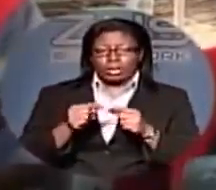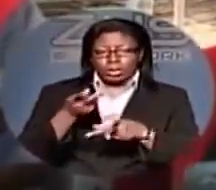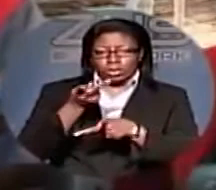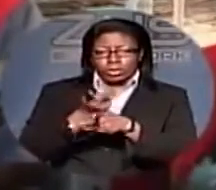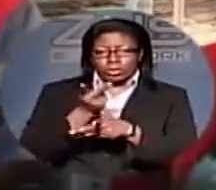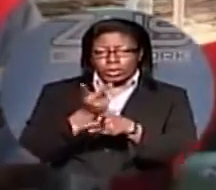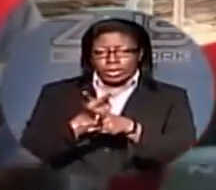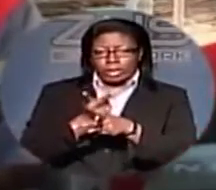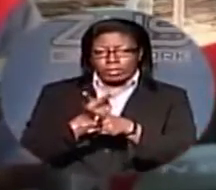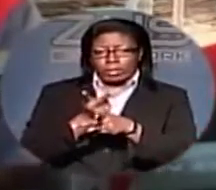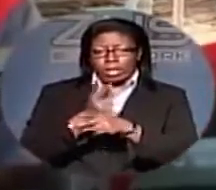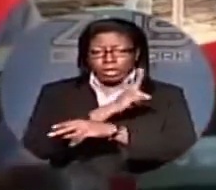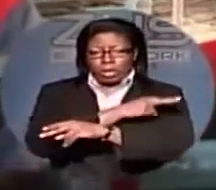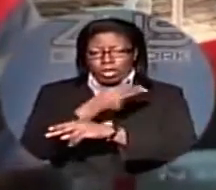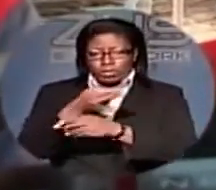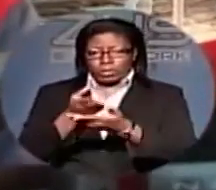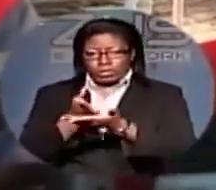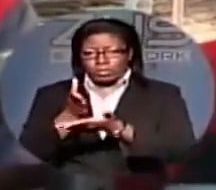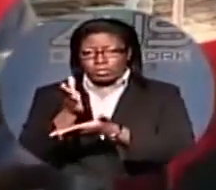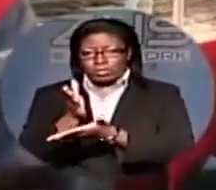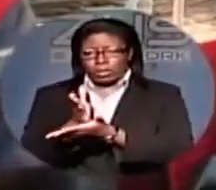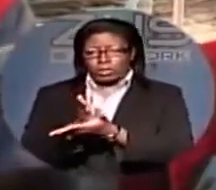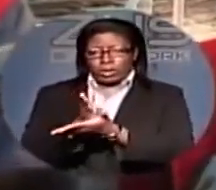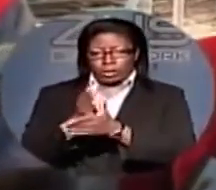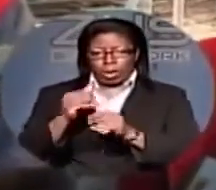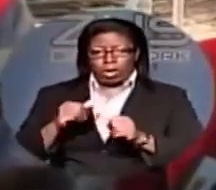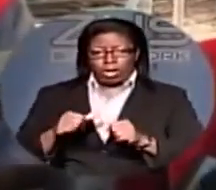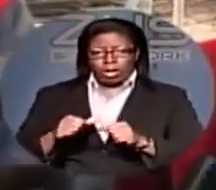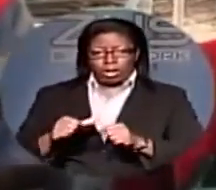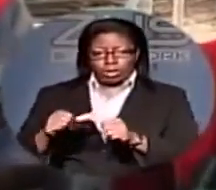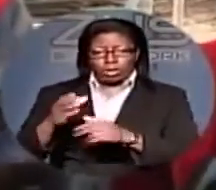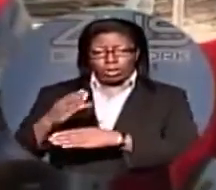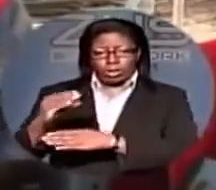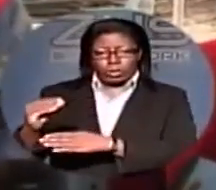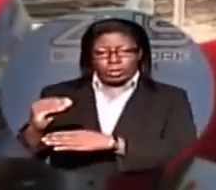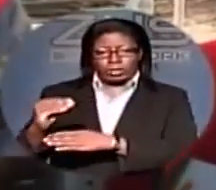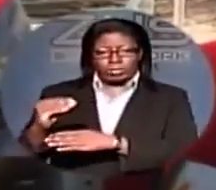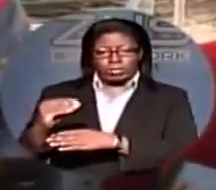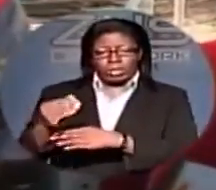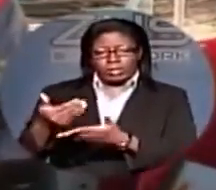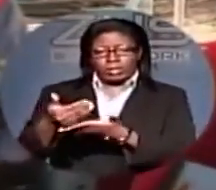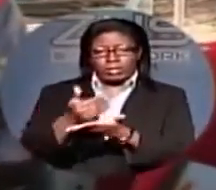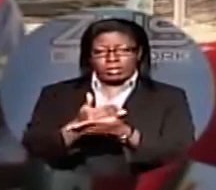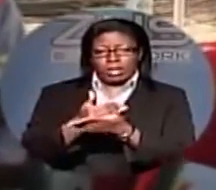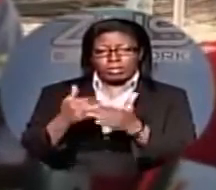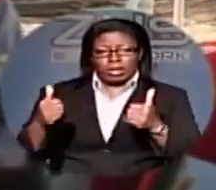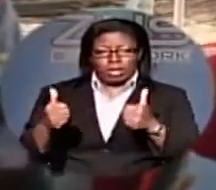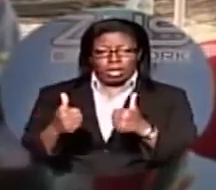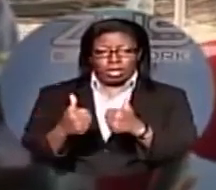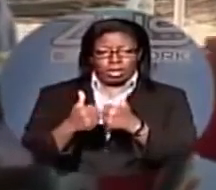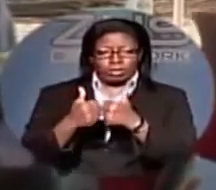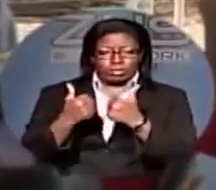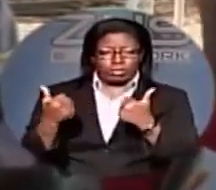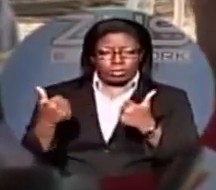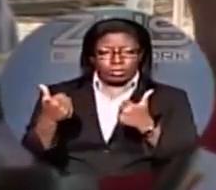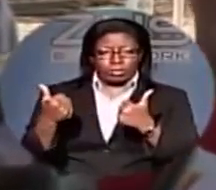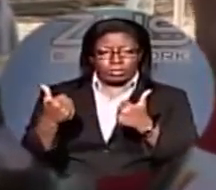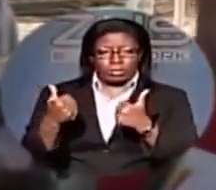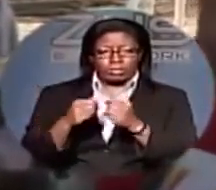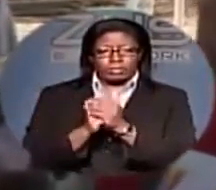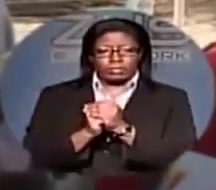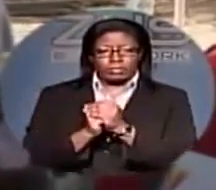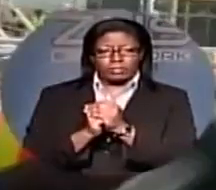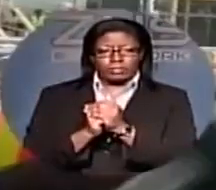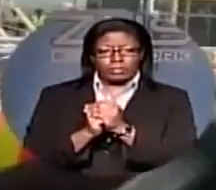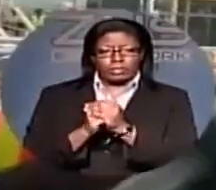the existing hospital running. And we've come across a few challenges there, but so far, so good.